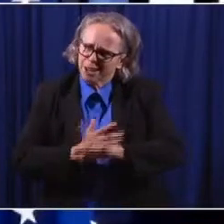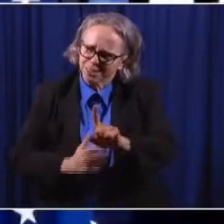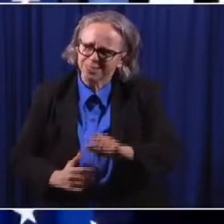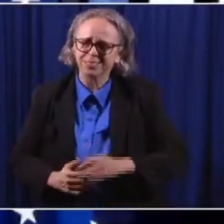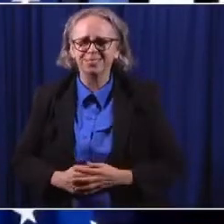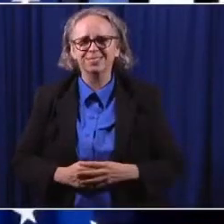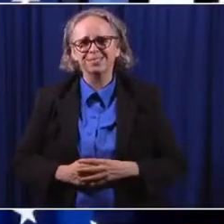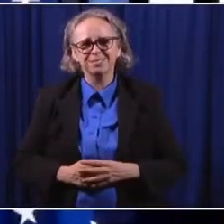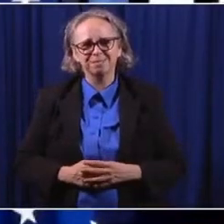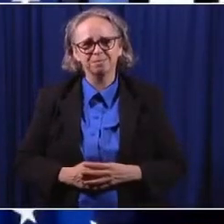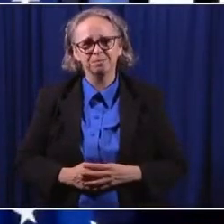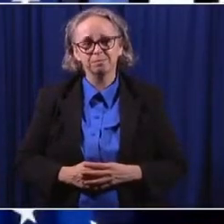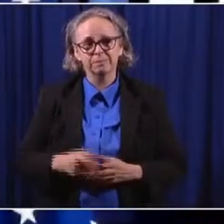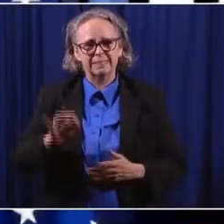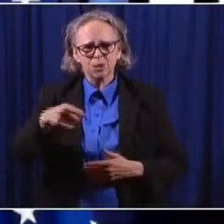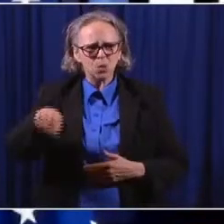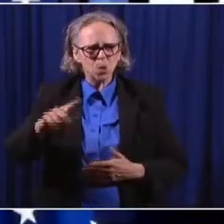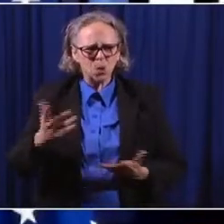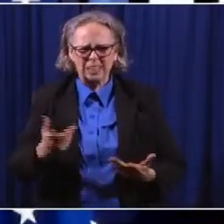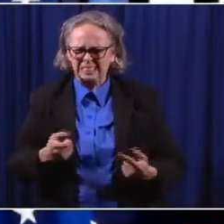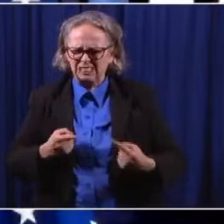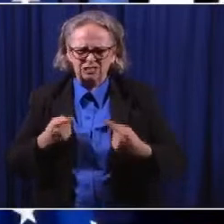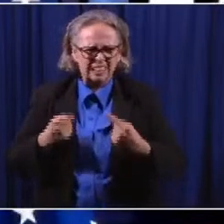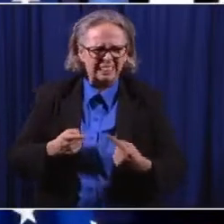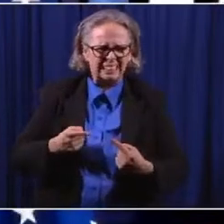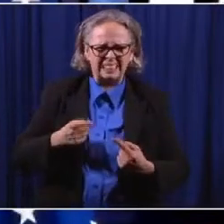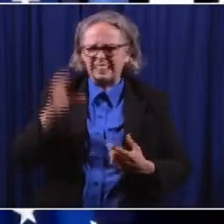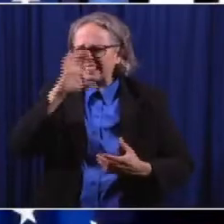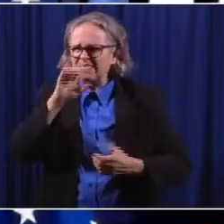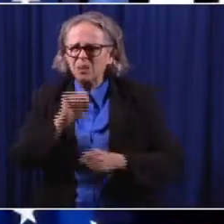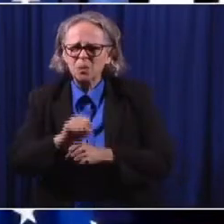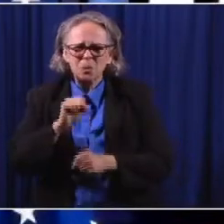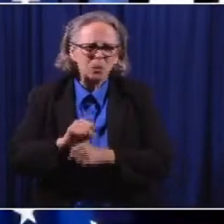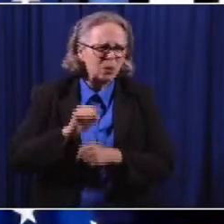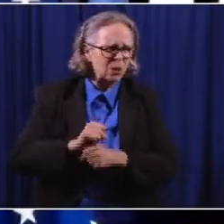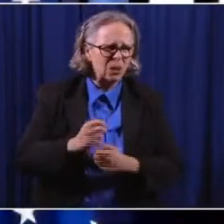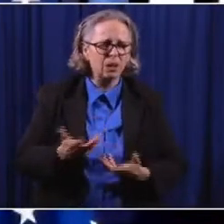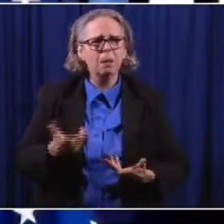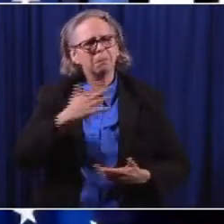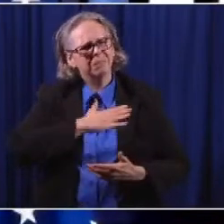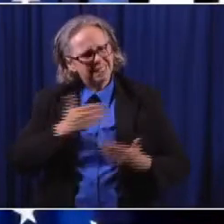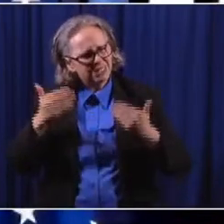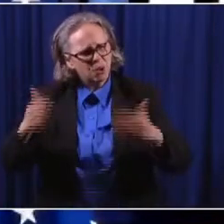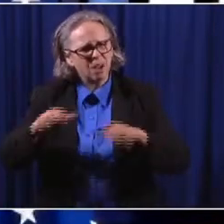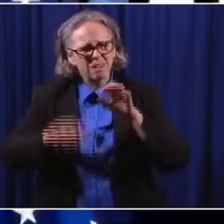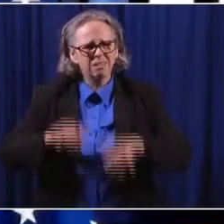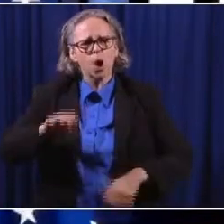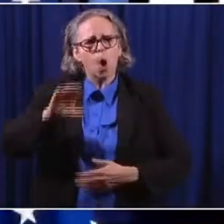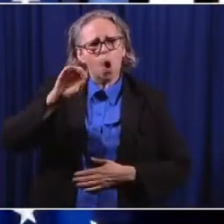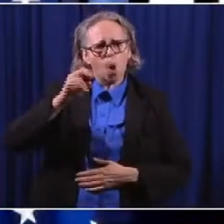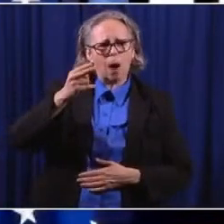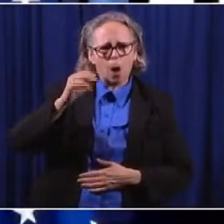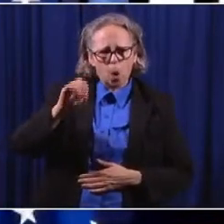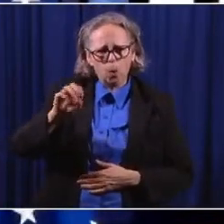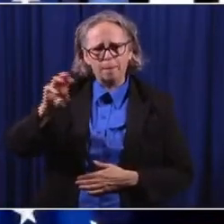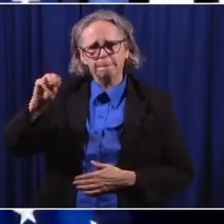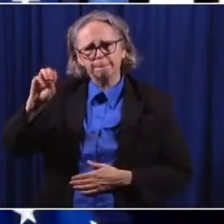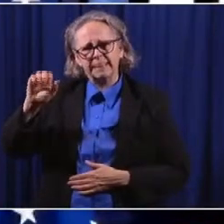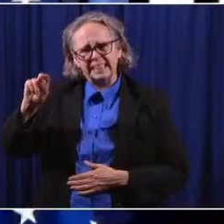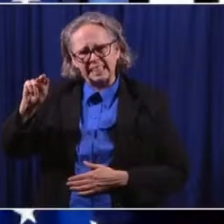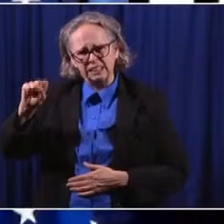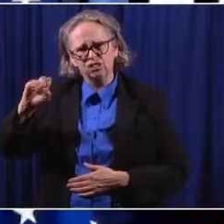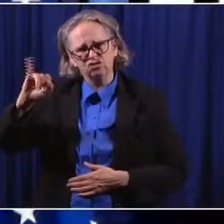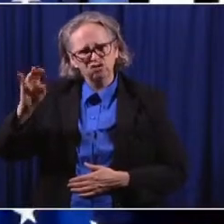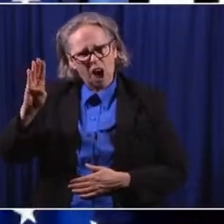you're struggling and you're looking for a job, go to Ohio Means Jobs. There are presently over 150,000 jobs